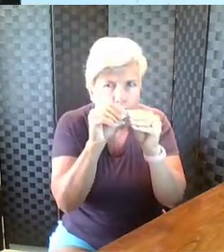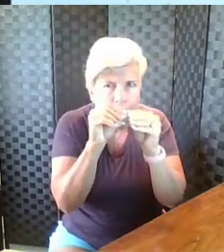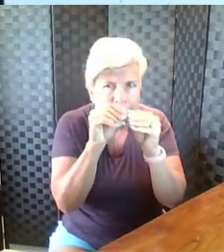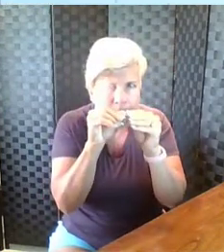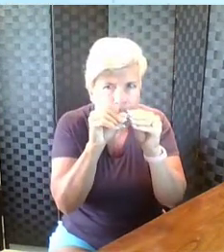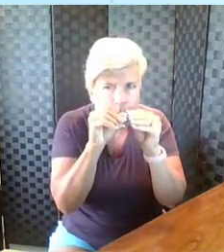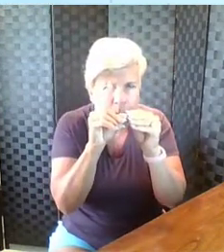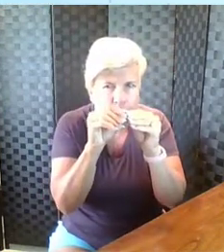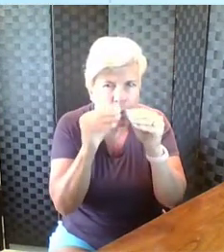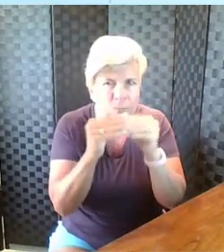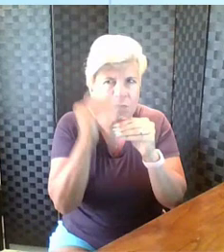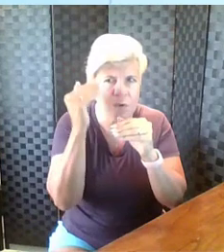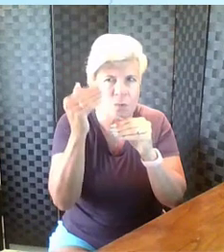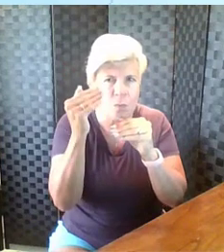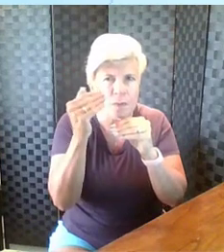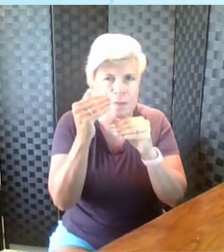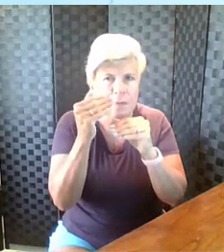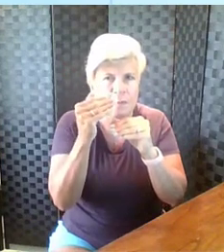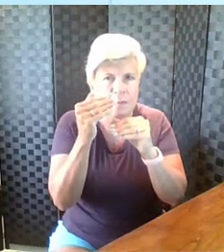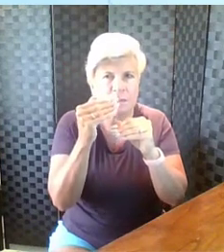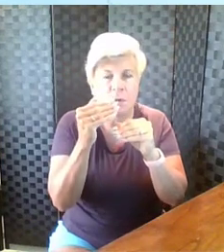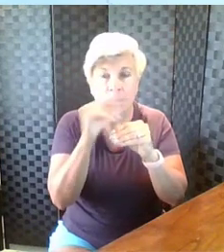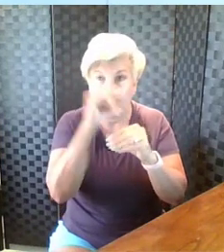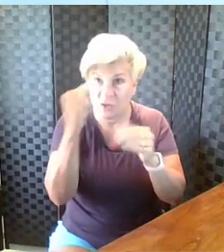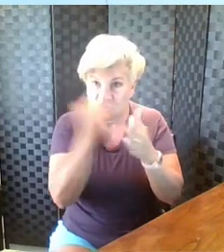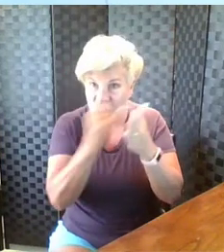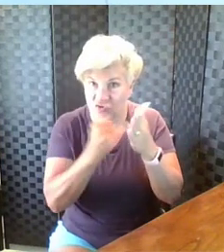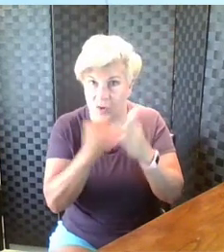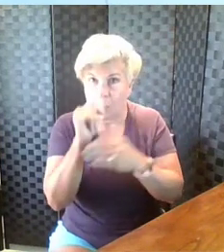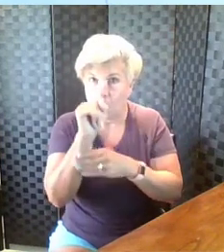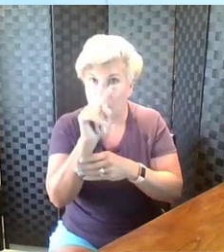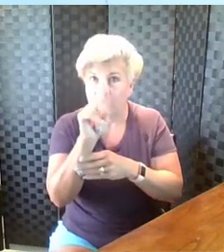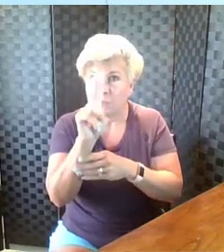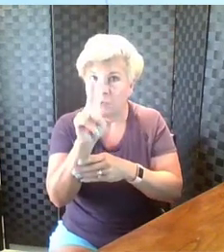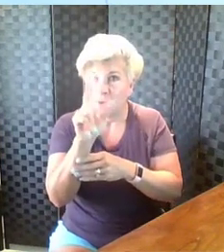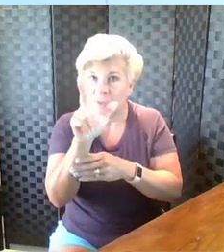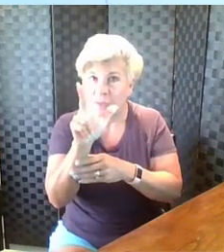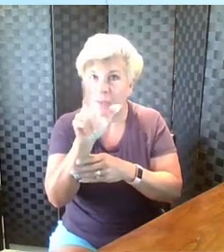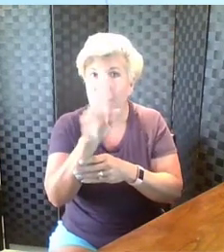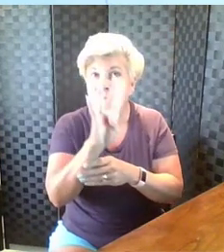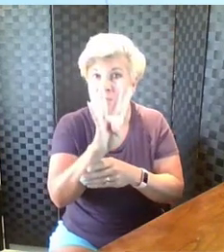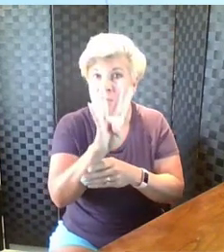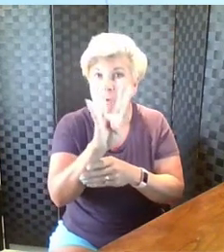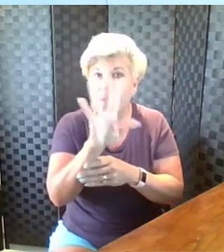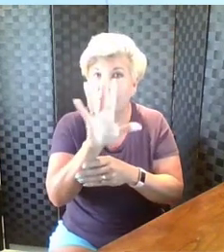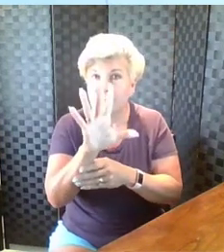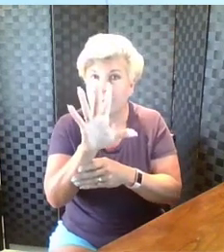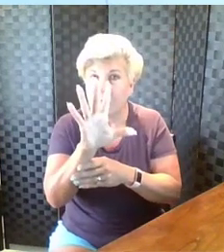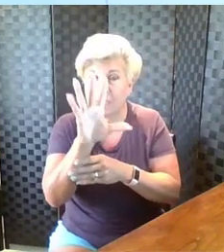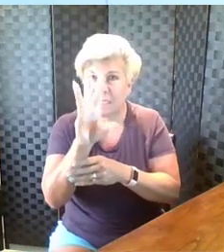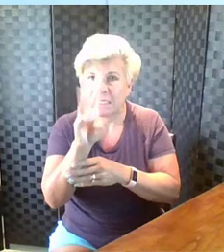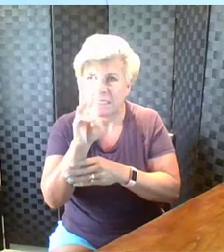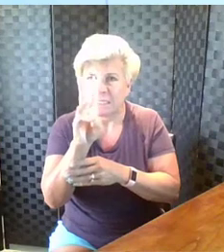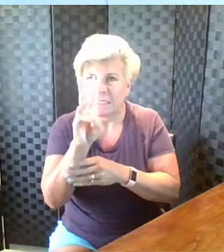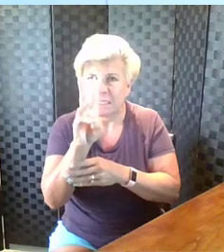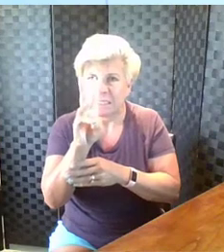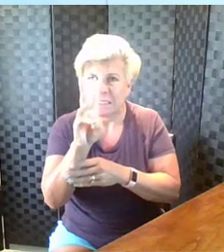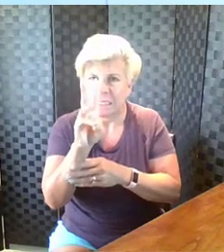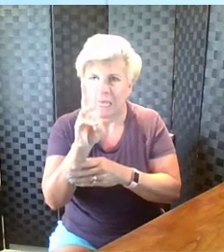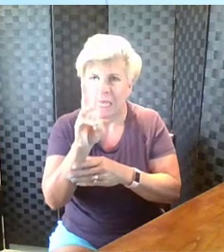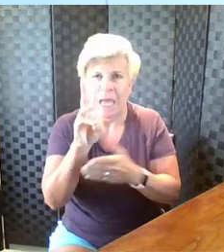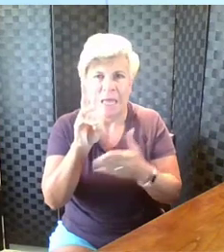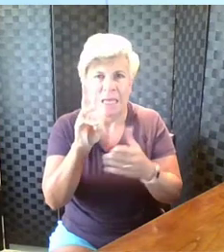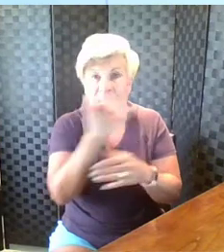my greater group. And then I'm going to draw that many objects. 1, 2, 3, 4, 5,